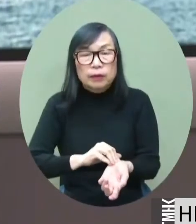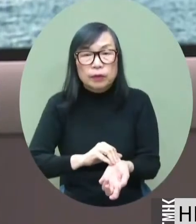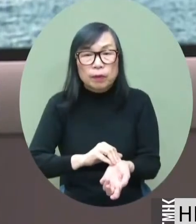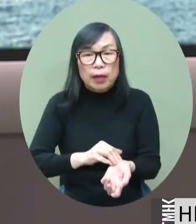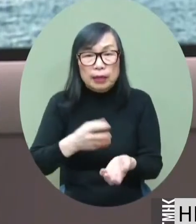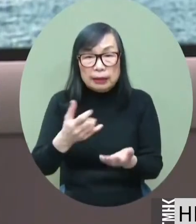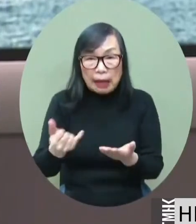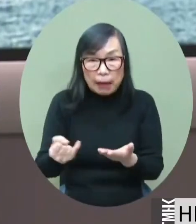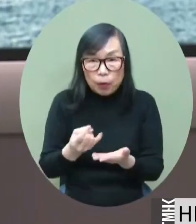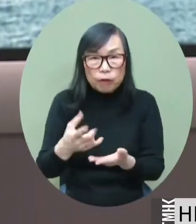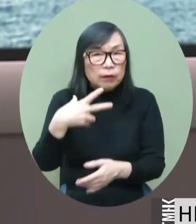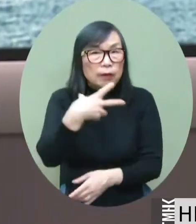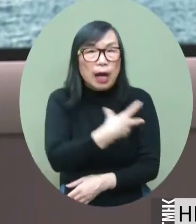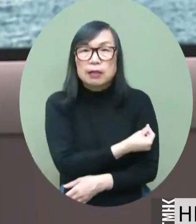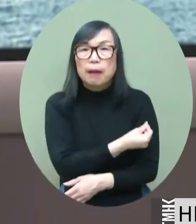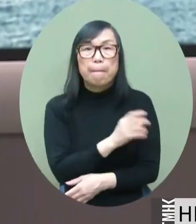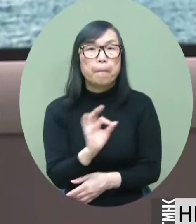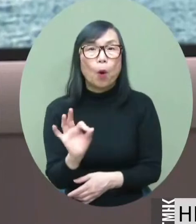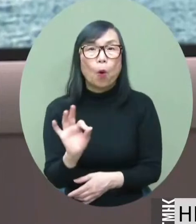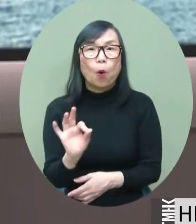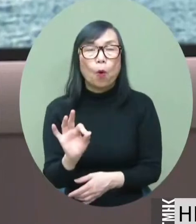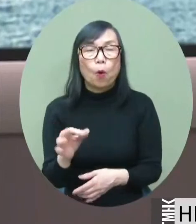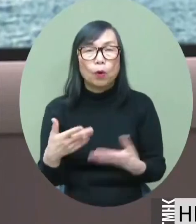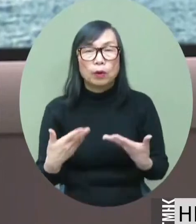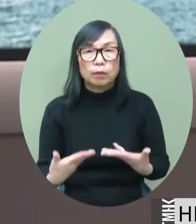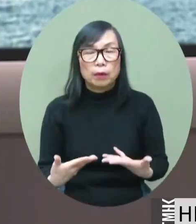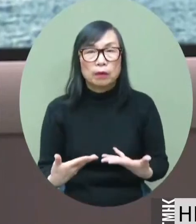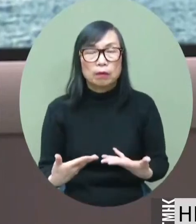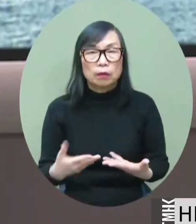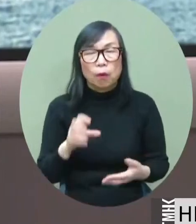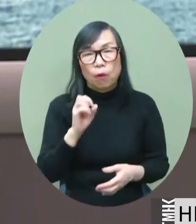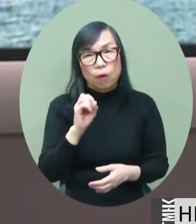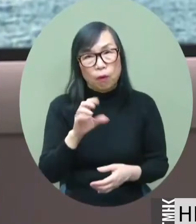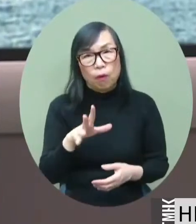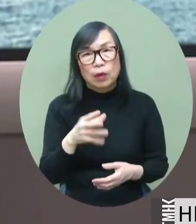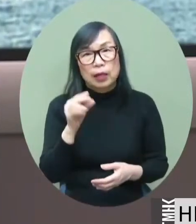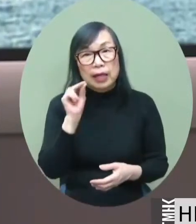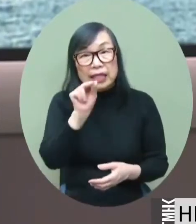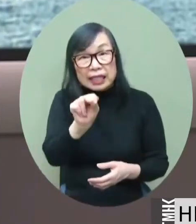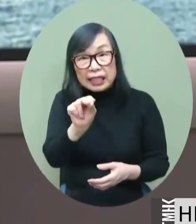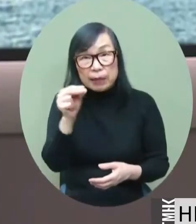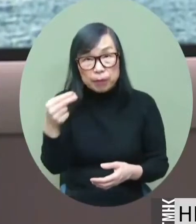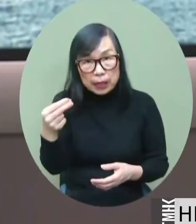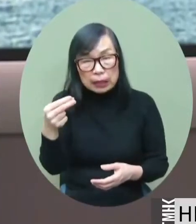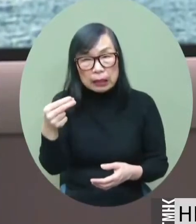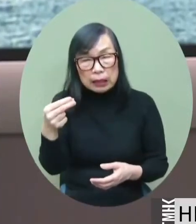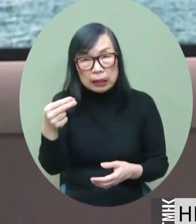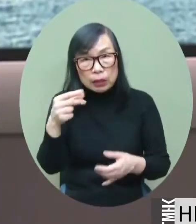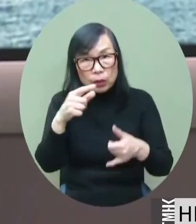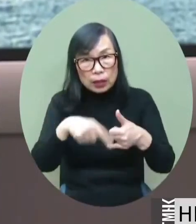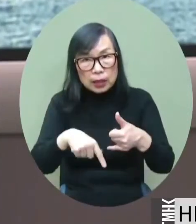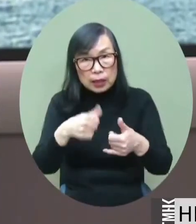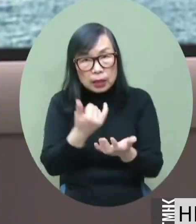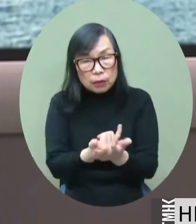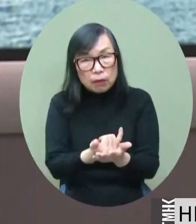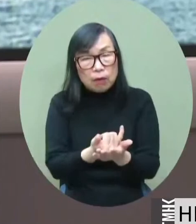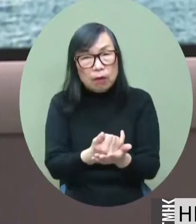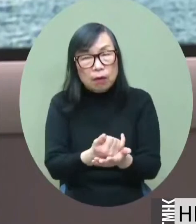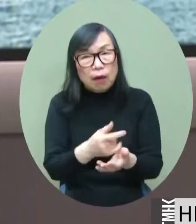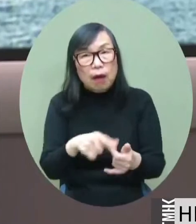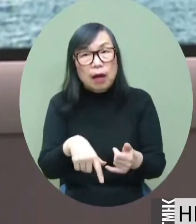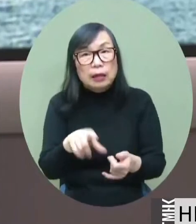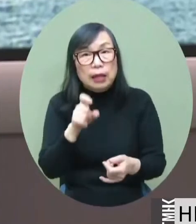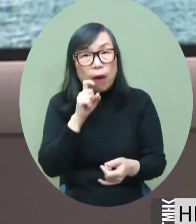of the deceased are elderly, and many of them were never vaccinated. Among the